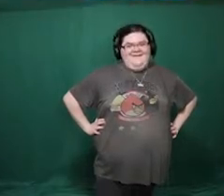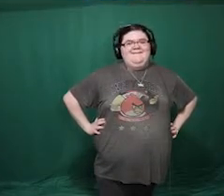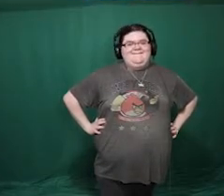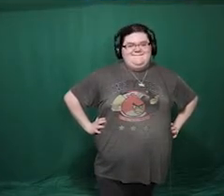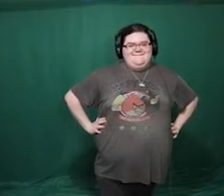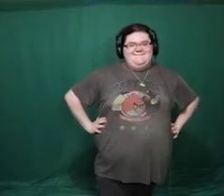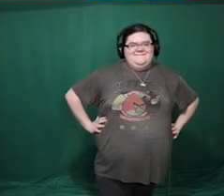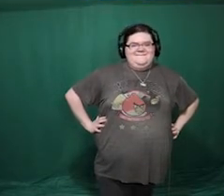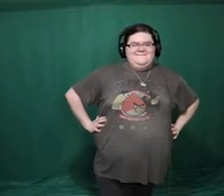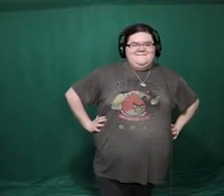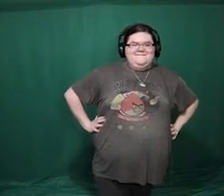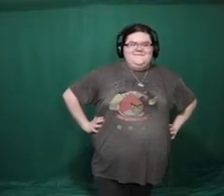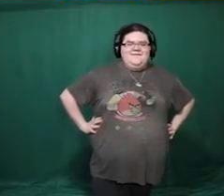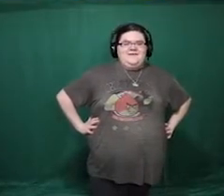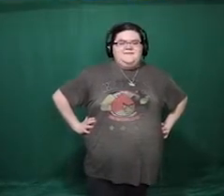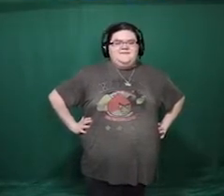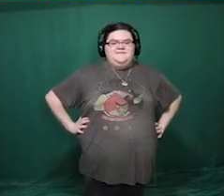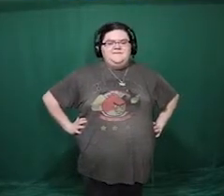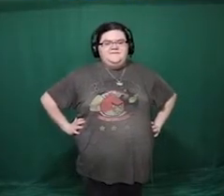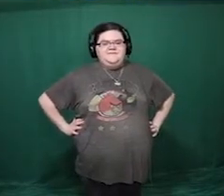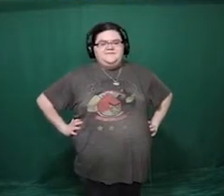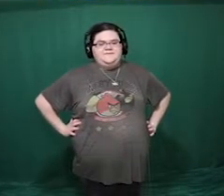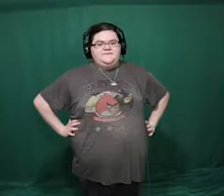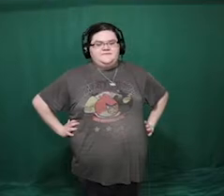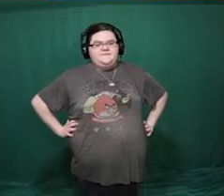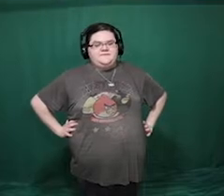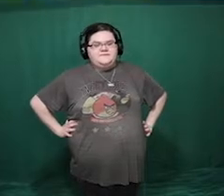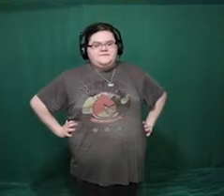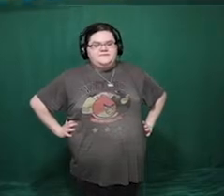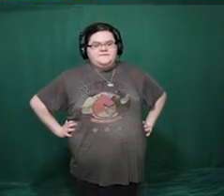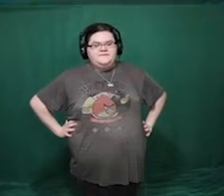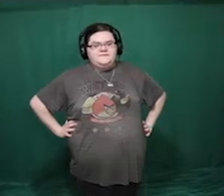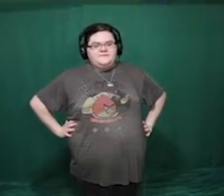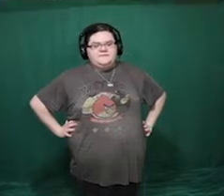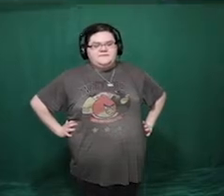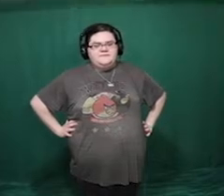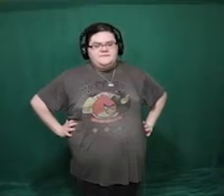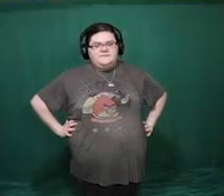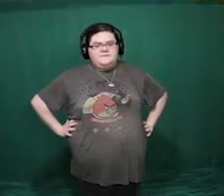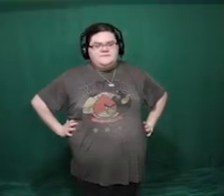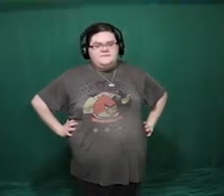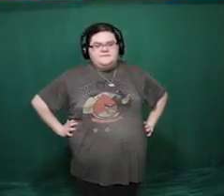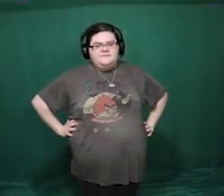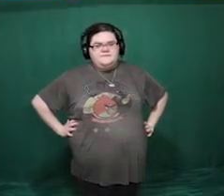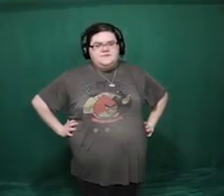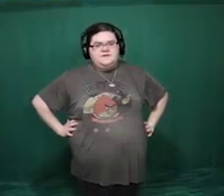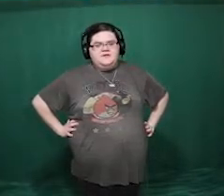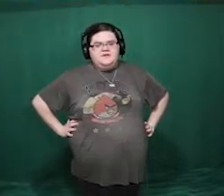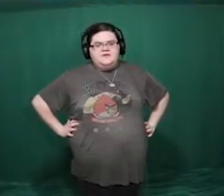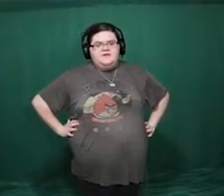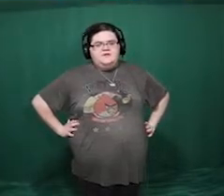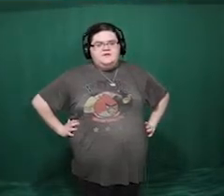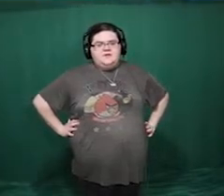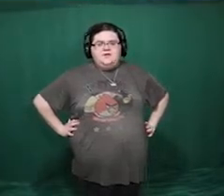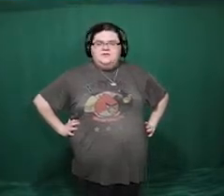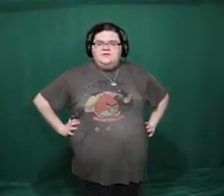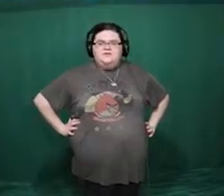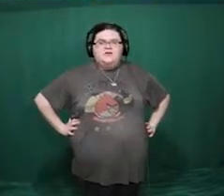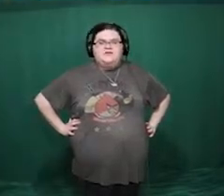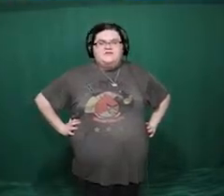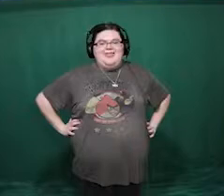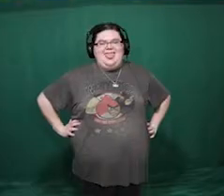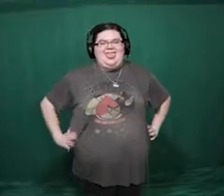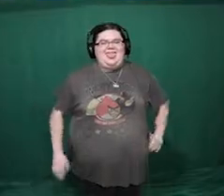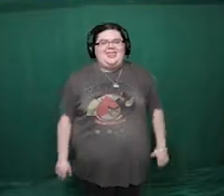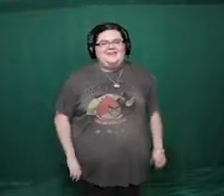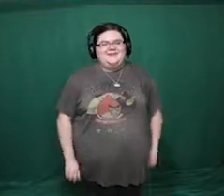You know what? I think it's bad to try and stay up with this many people. Nah. Because when you fall, you fall multiple levels. You do you, Brew. I'll do me. Brew? Who's